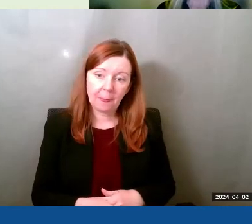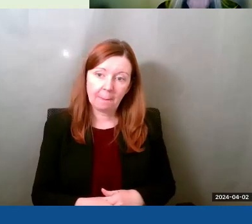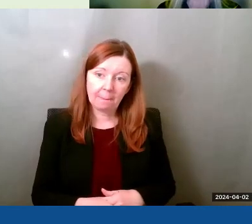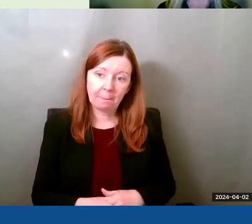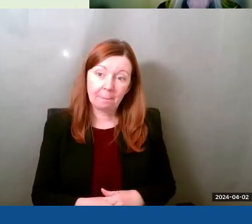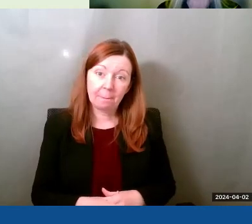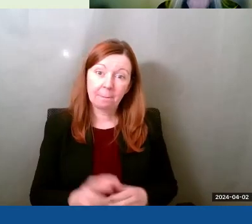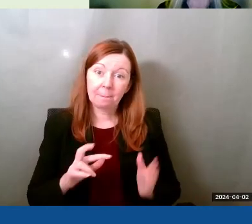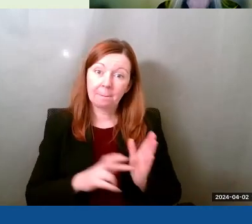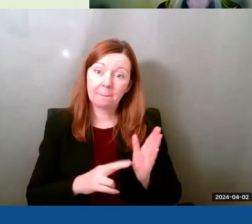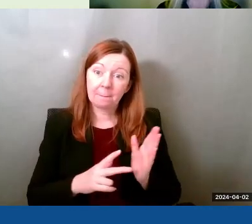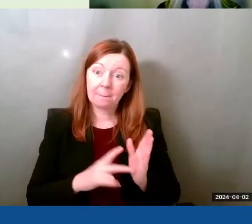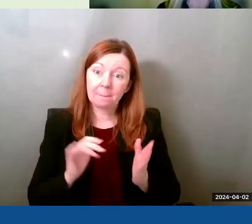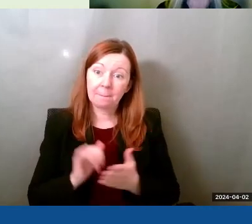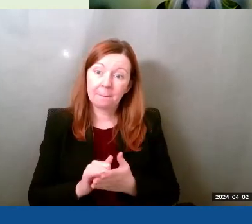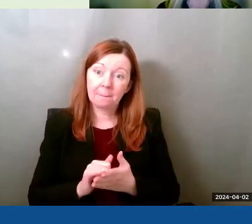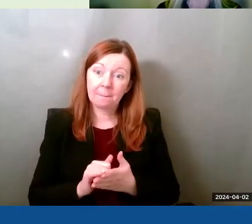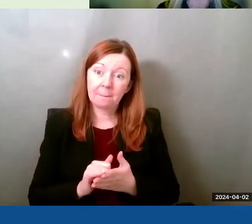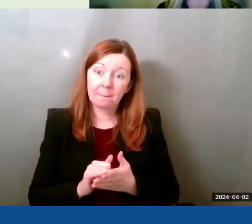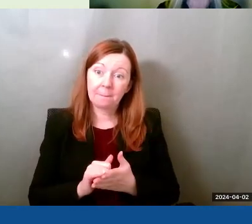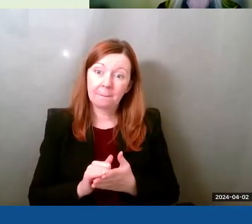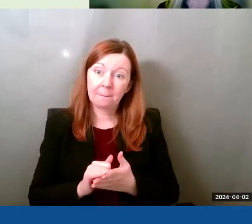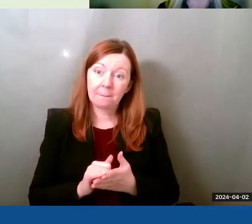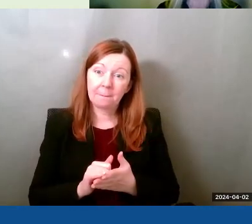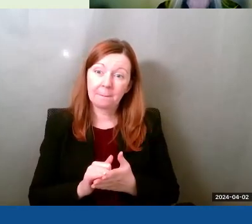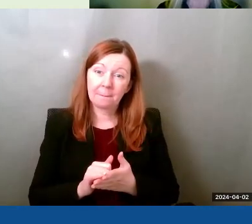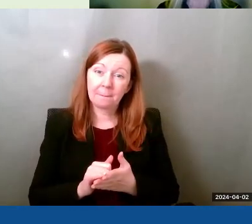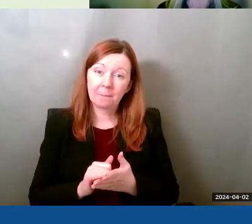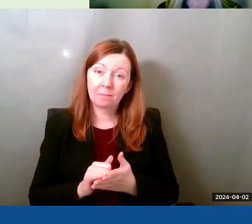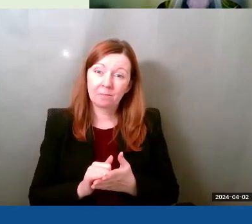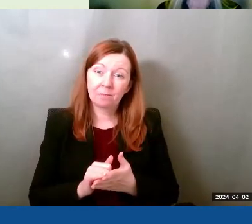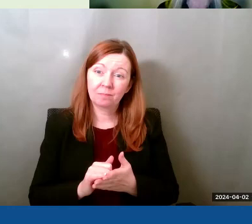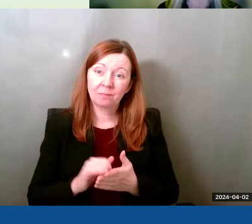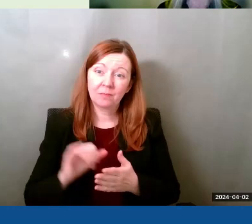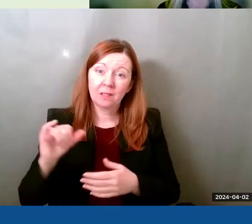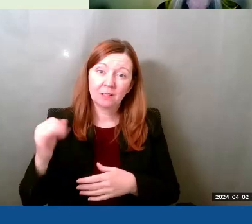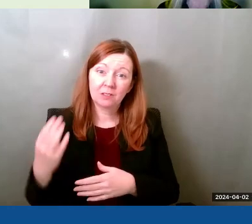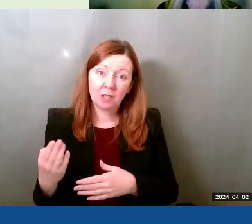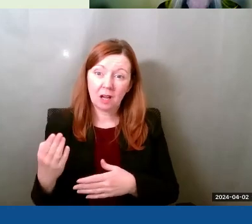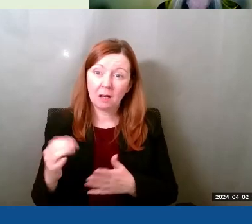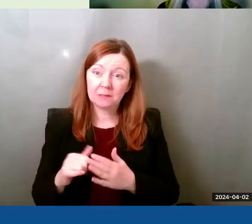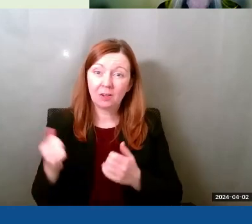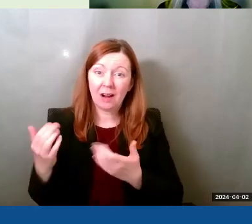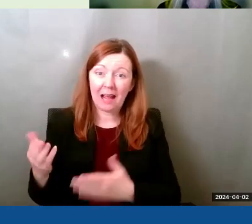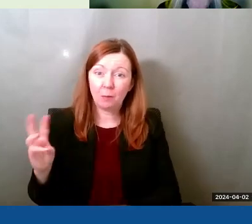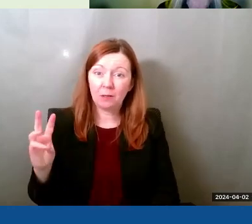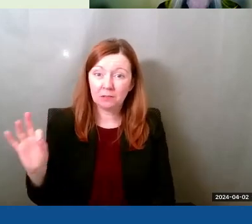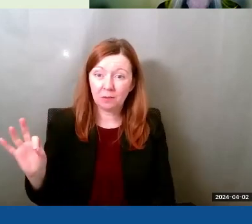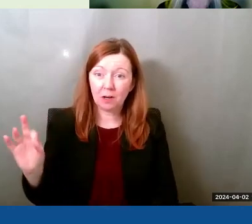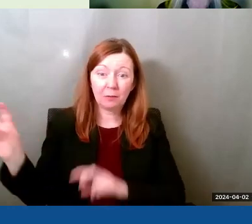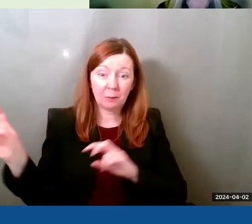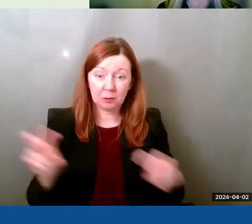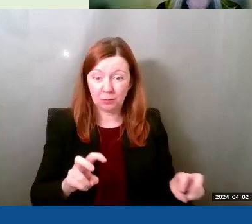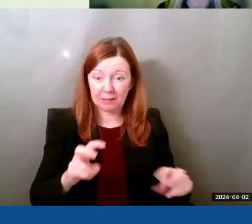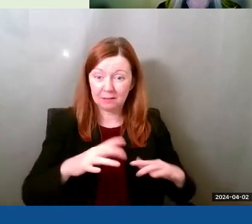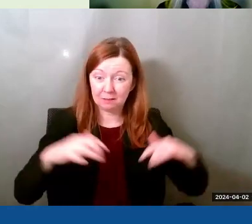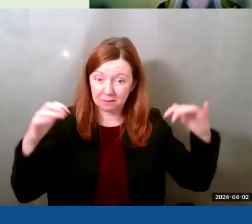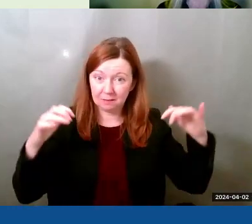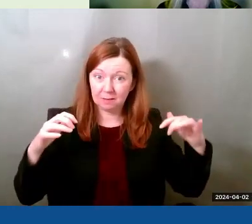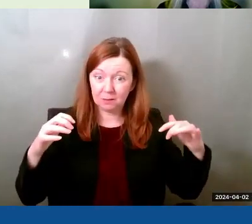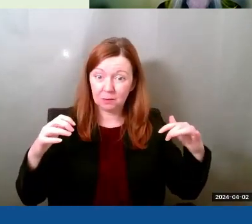So that would be, I'm not getting. So there would be jobs that are at the Wells Fargo Center that would transfer to the